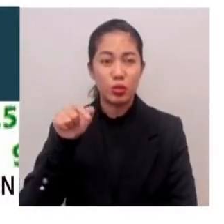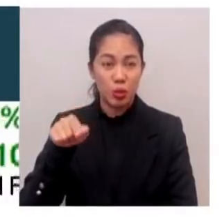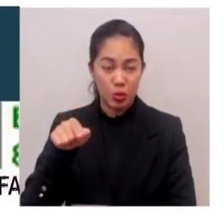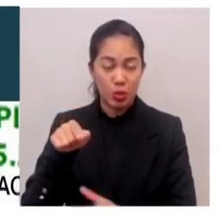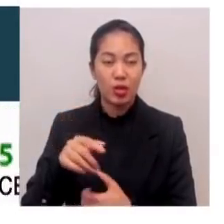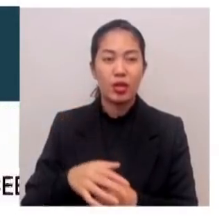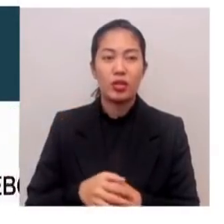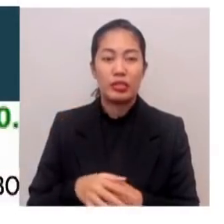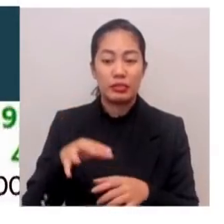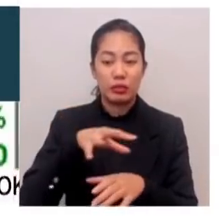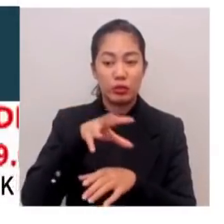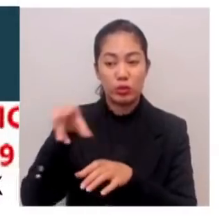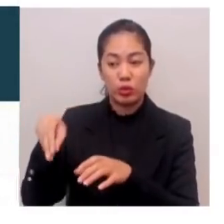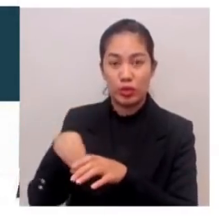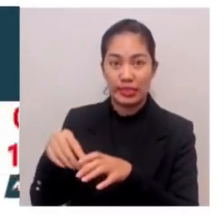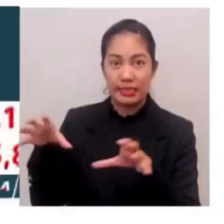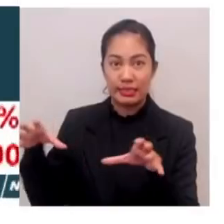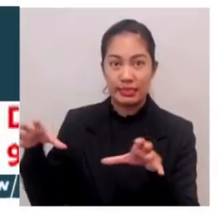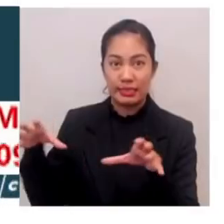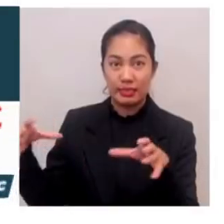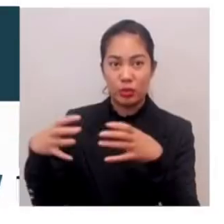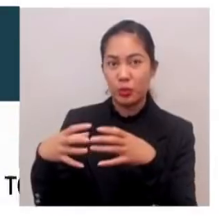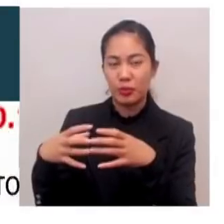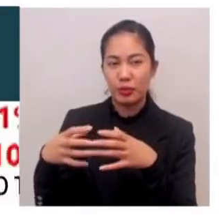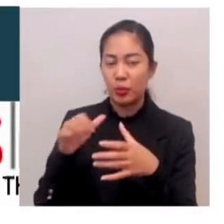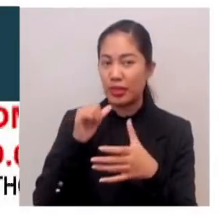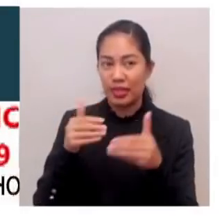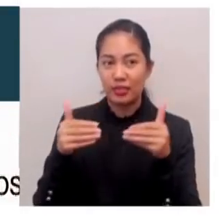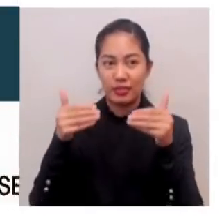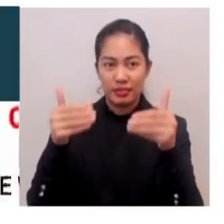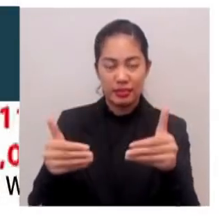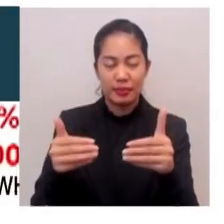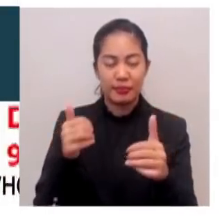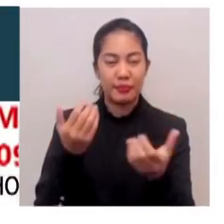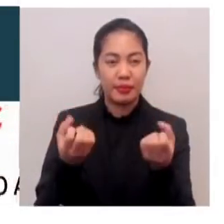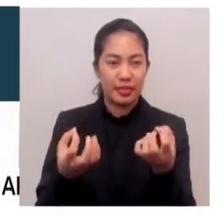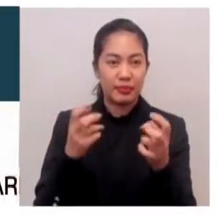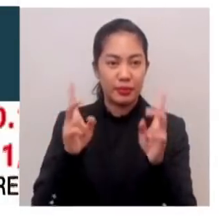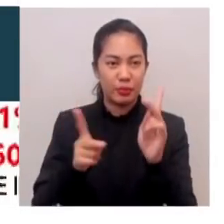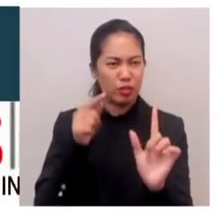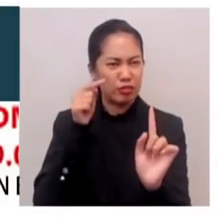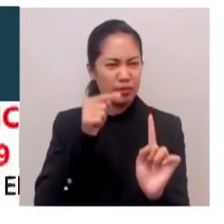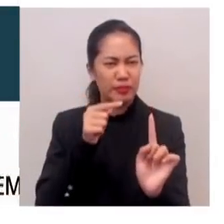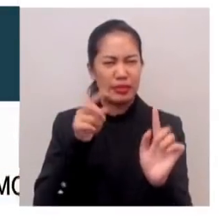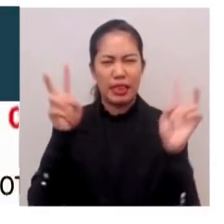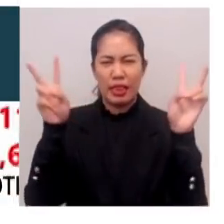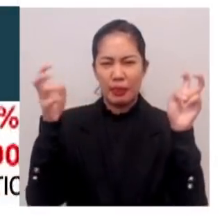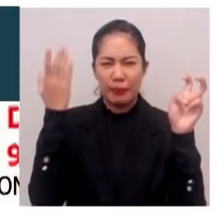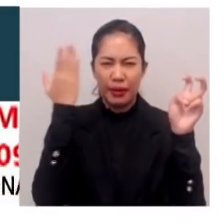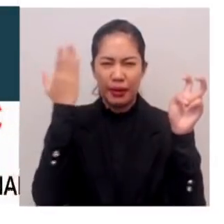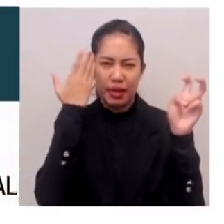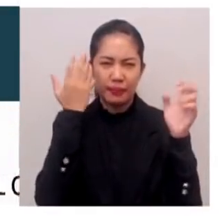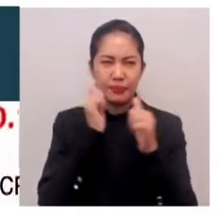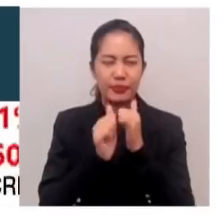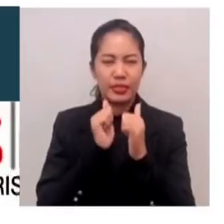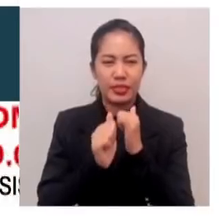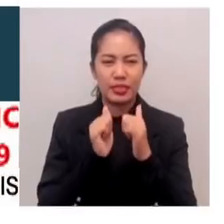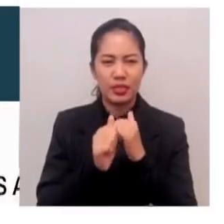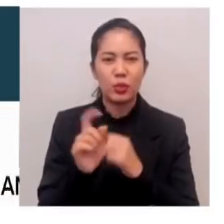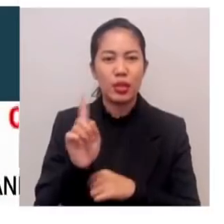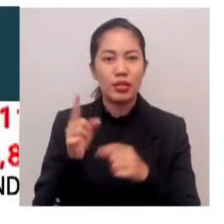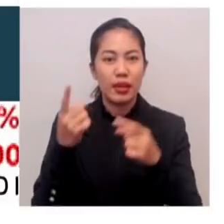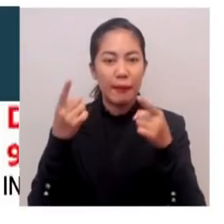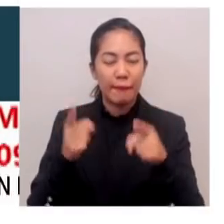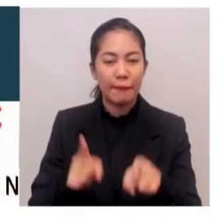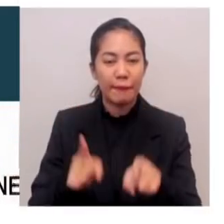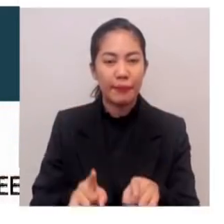slate did not push through. Many are pointing to that as sort of portentous of what had happened in the past